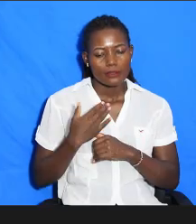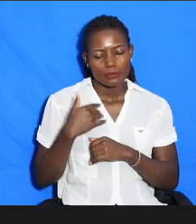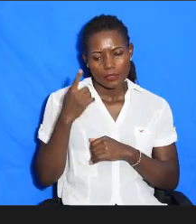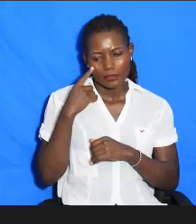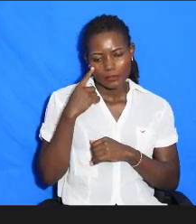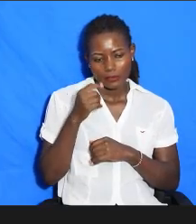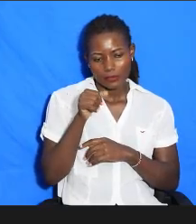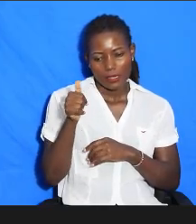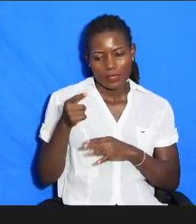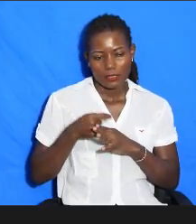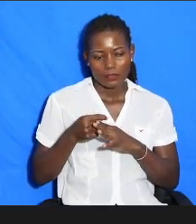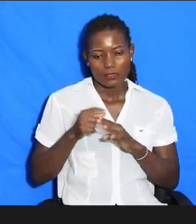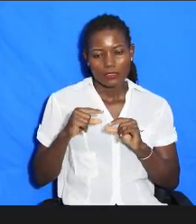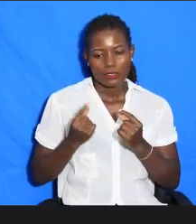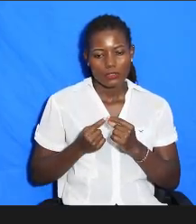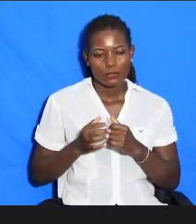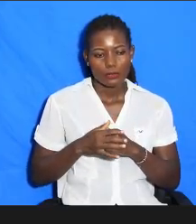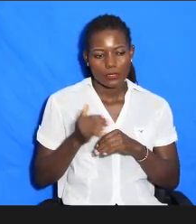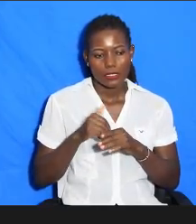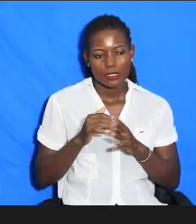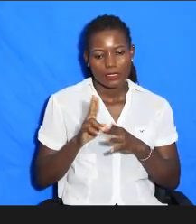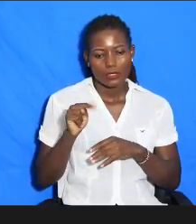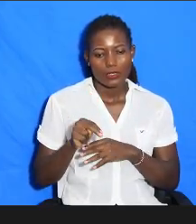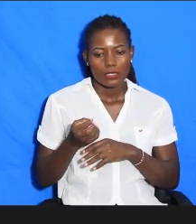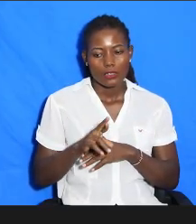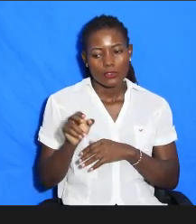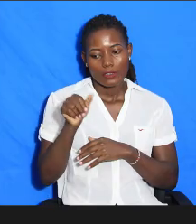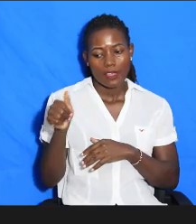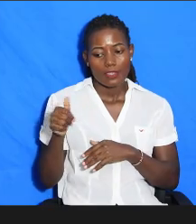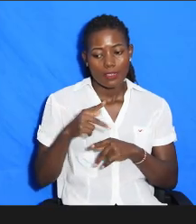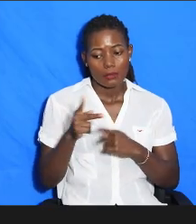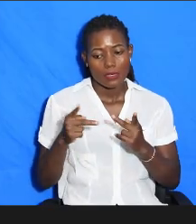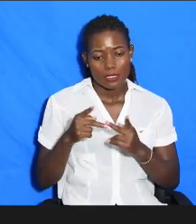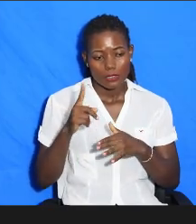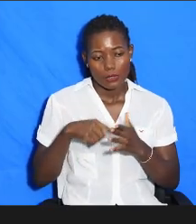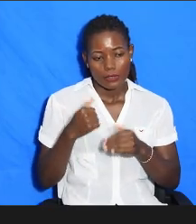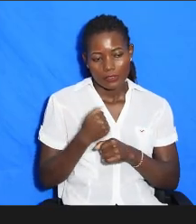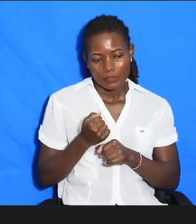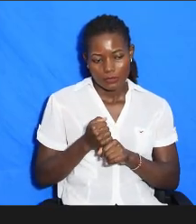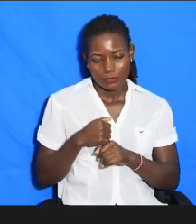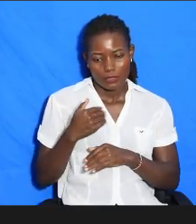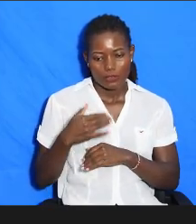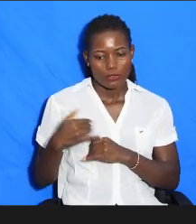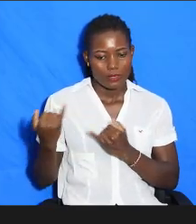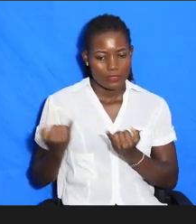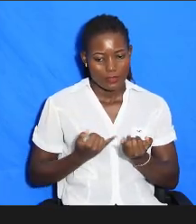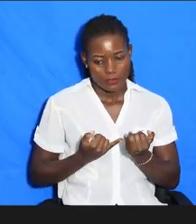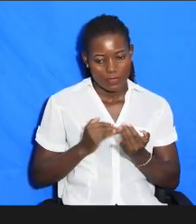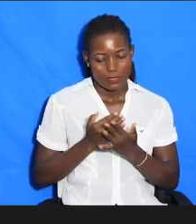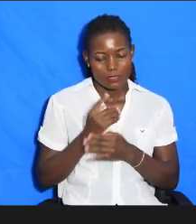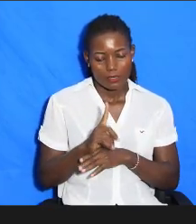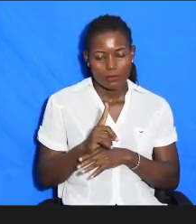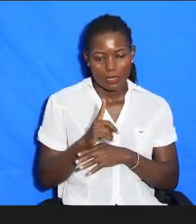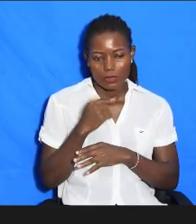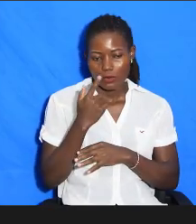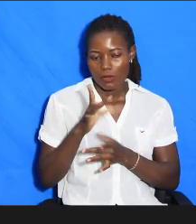seeing other training groups, either in the US or other places. What they normally do is they normally invite someone